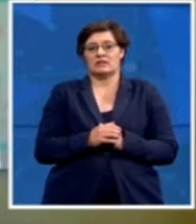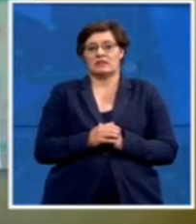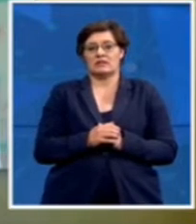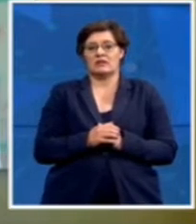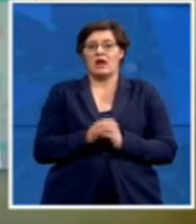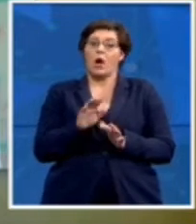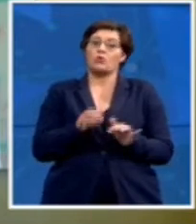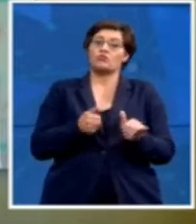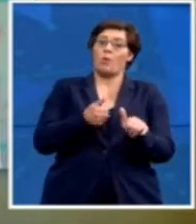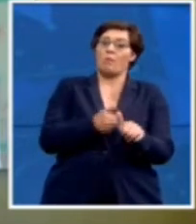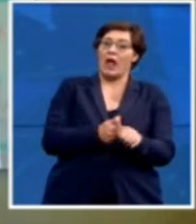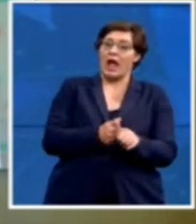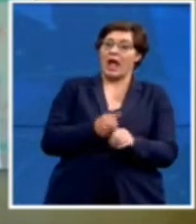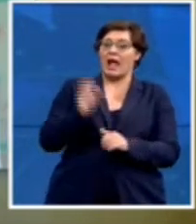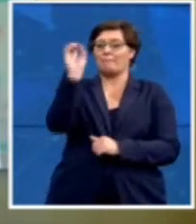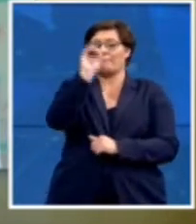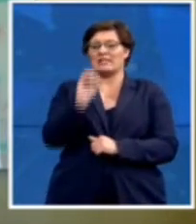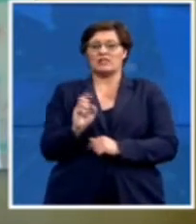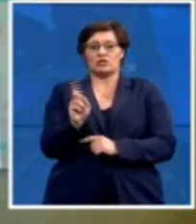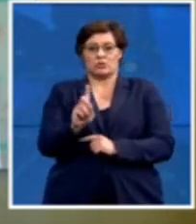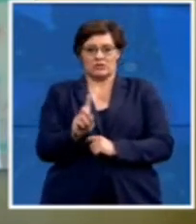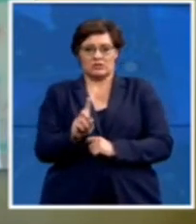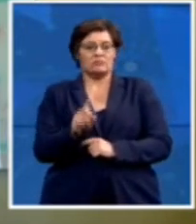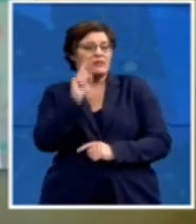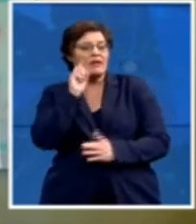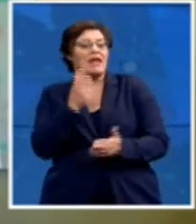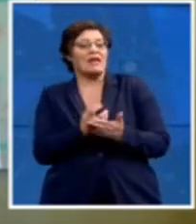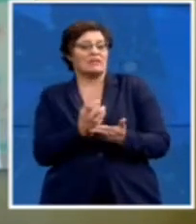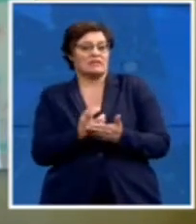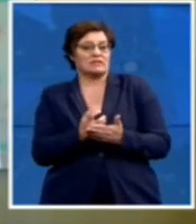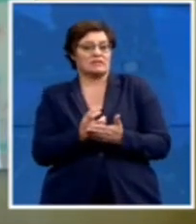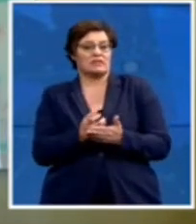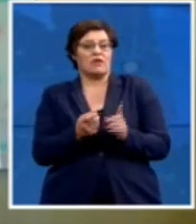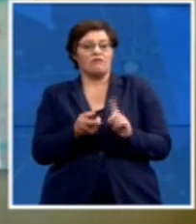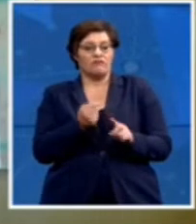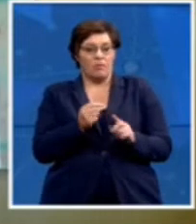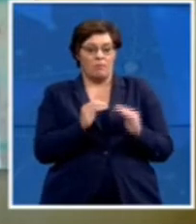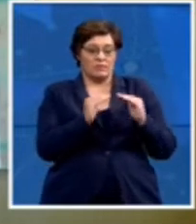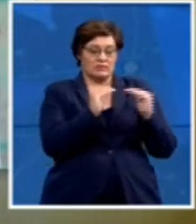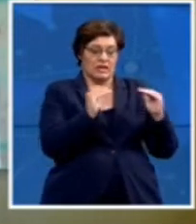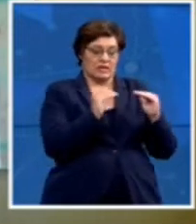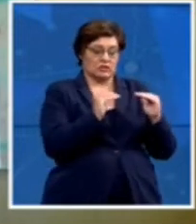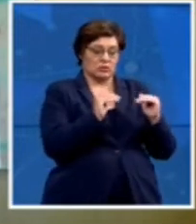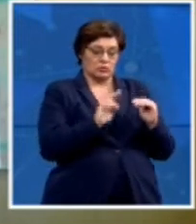in the evidence that we move from stage 2 to stage 4. So that's how significant the